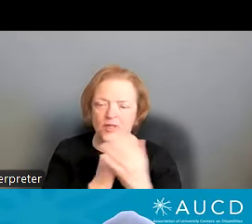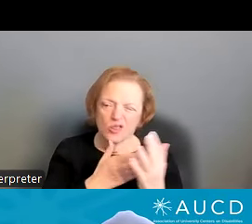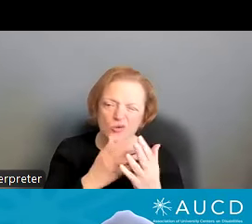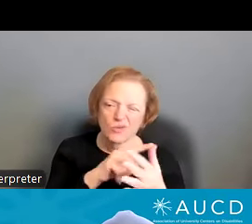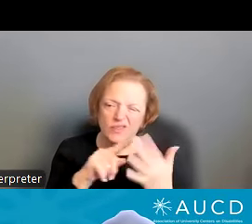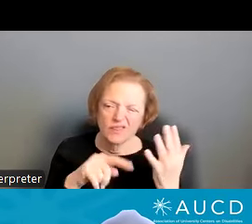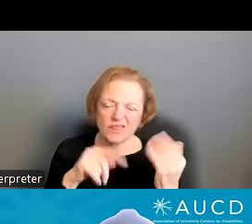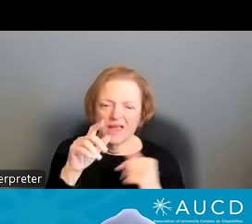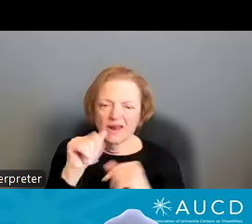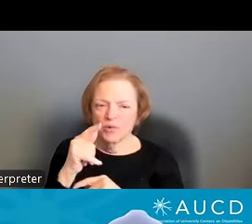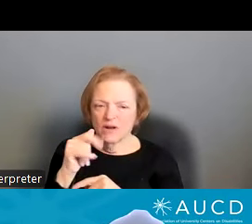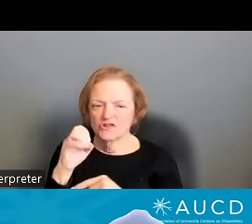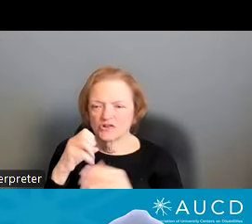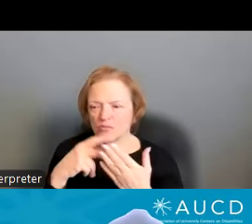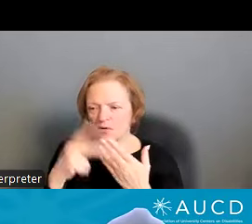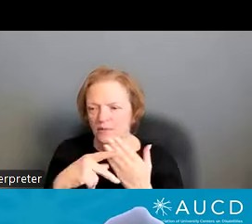This is a new report